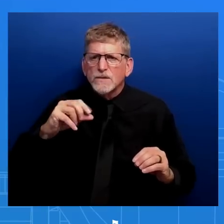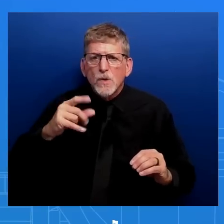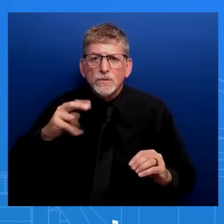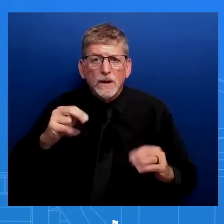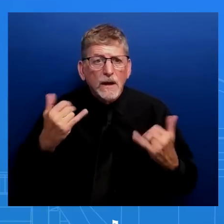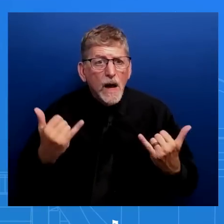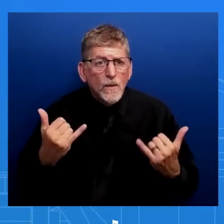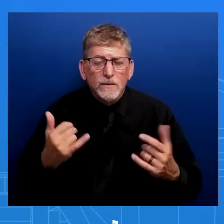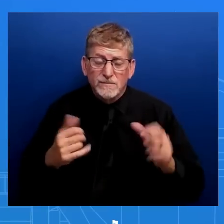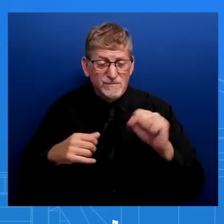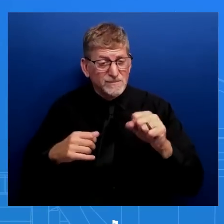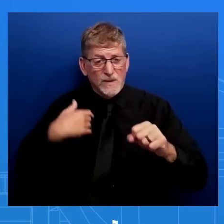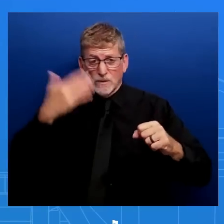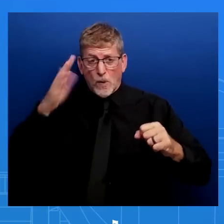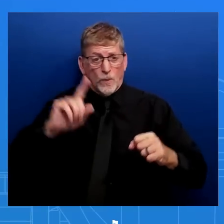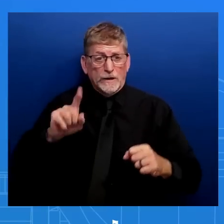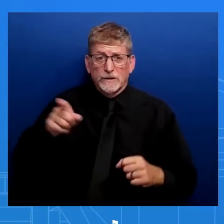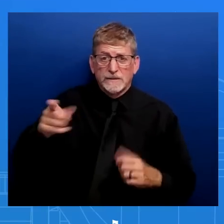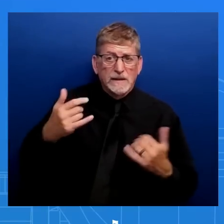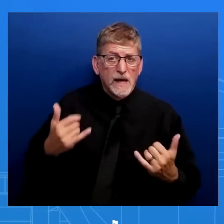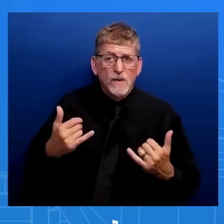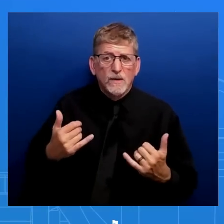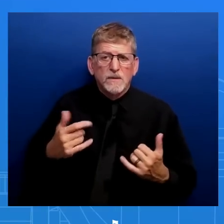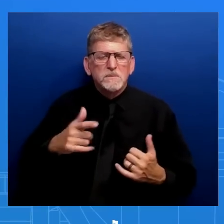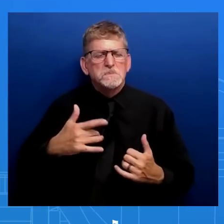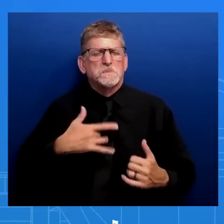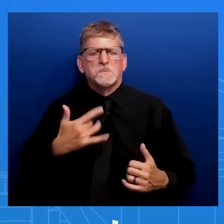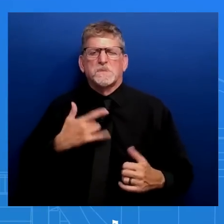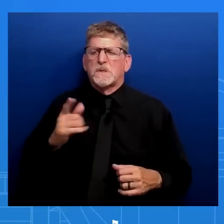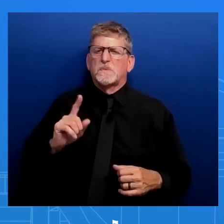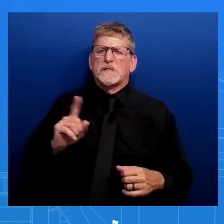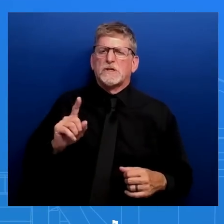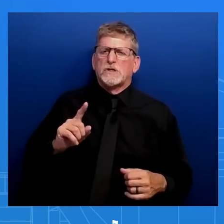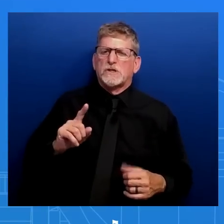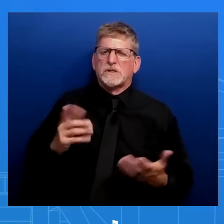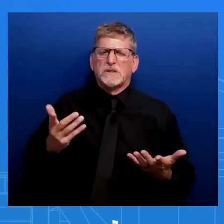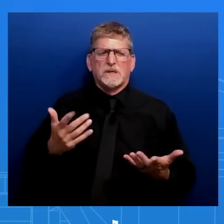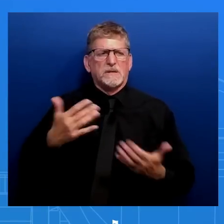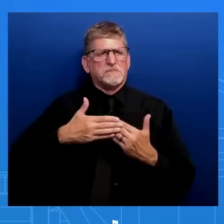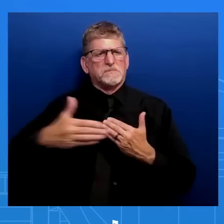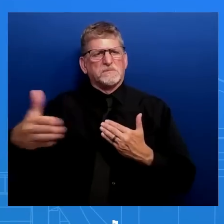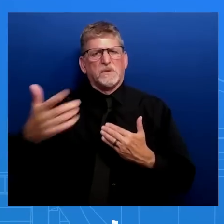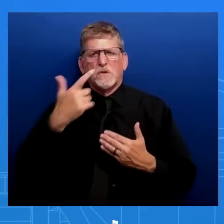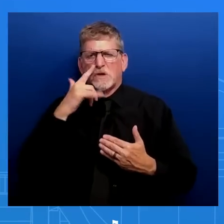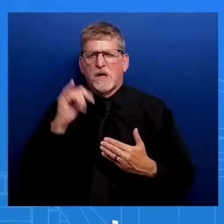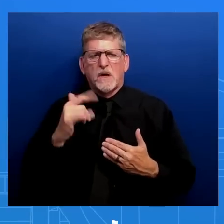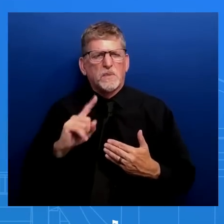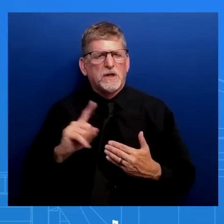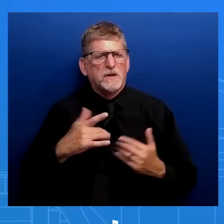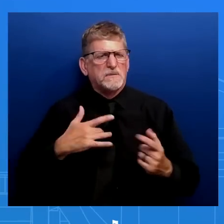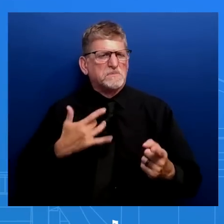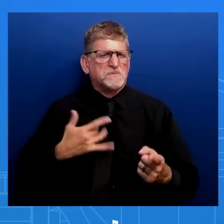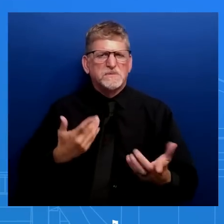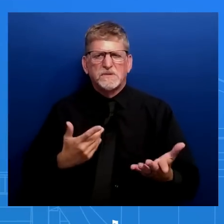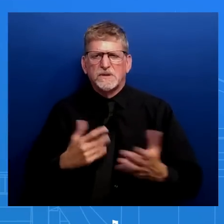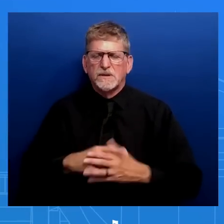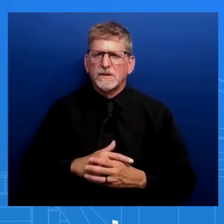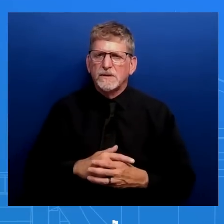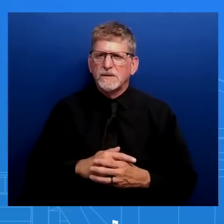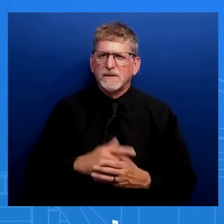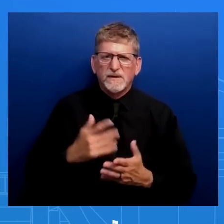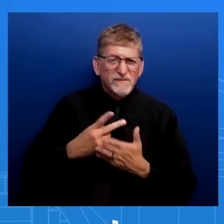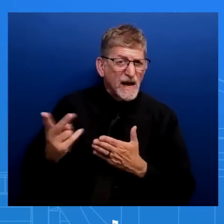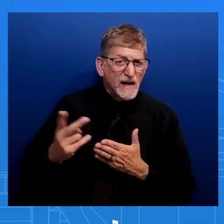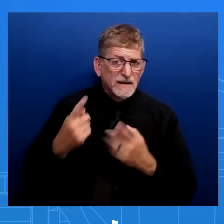sense of where this goes? Do you believe that this is over now, that his attempted insurrection failed, it's not going to restart again, or are you still monitoring